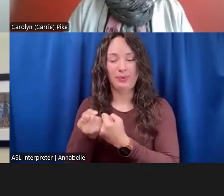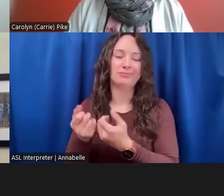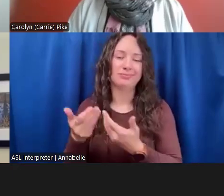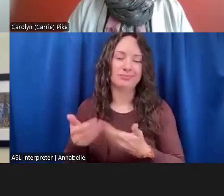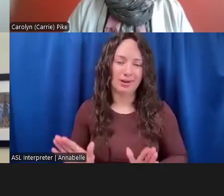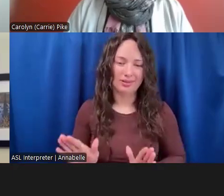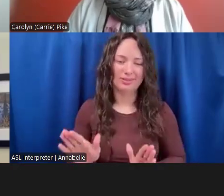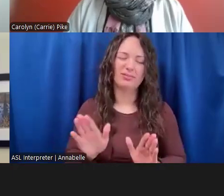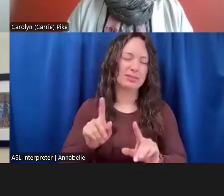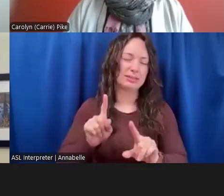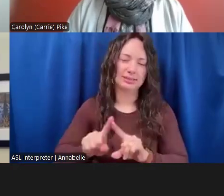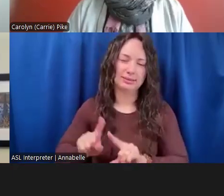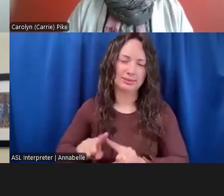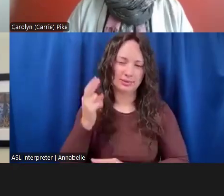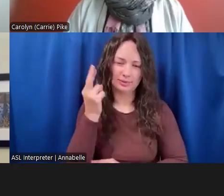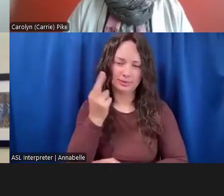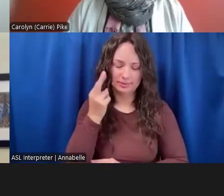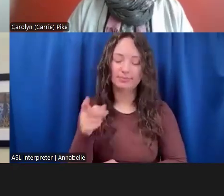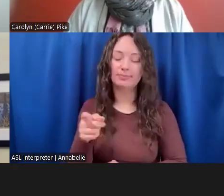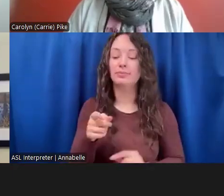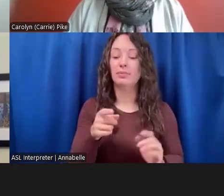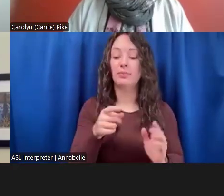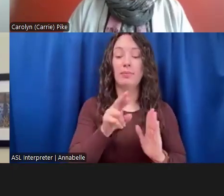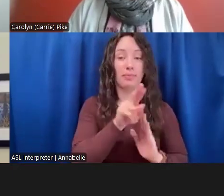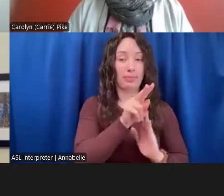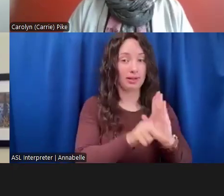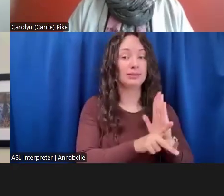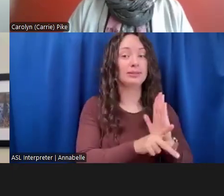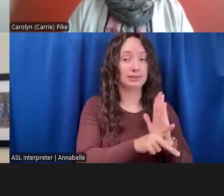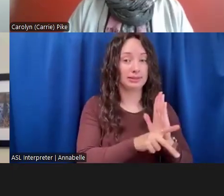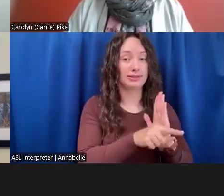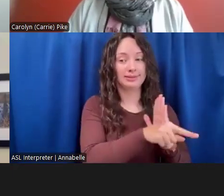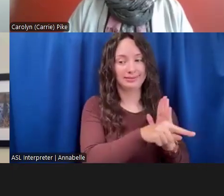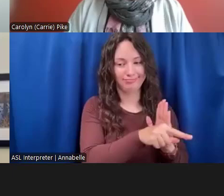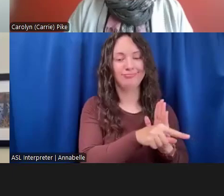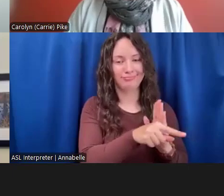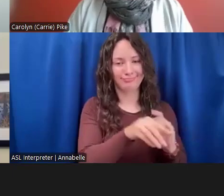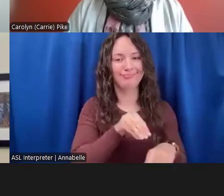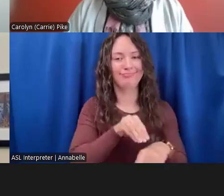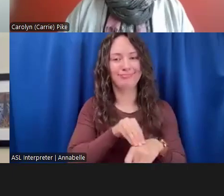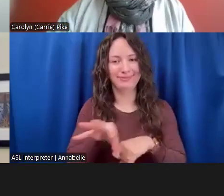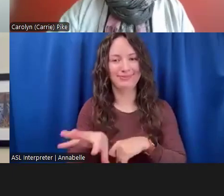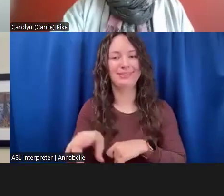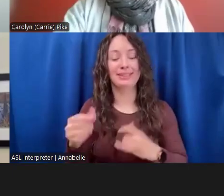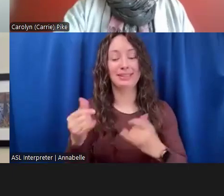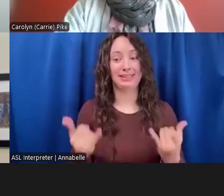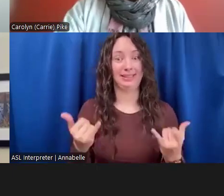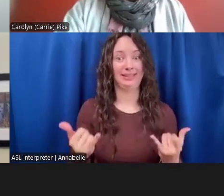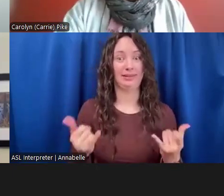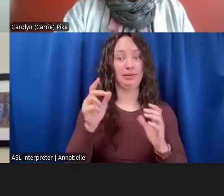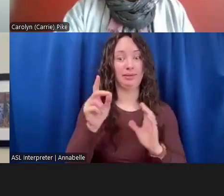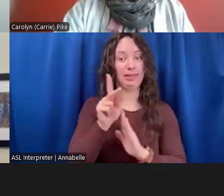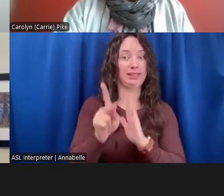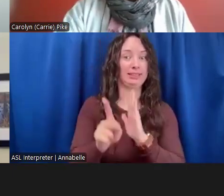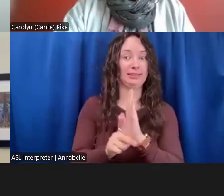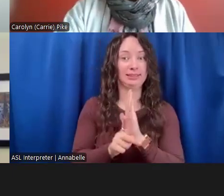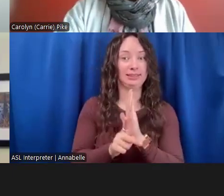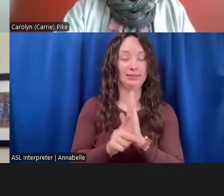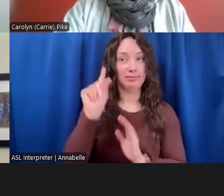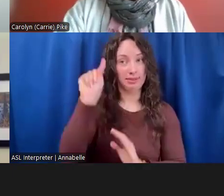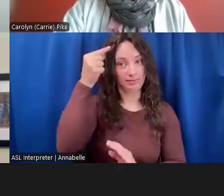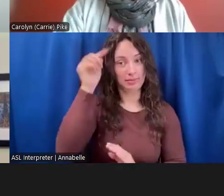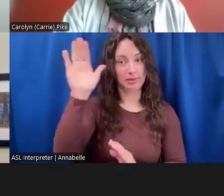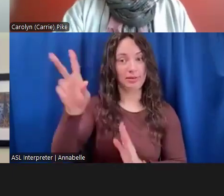but there's a role of policy there. It had a lot of effect, and we're in a place right now where policy, where government policy